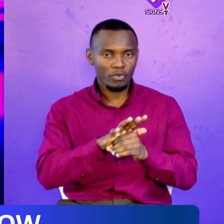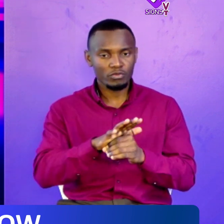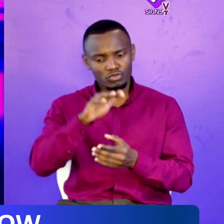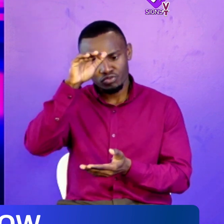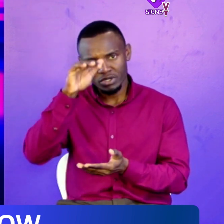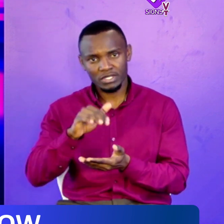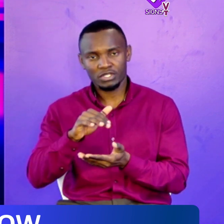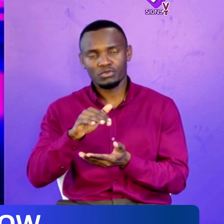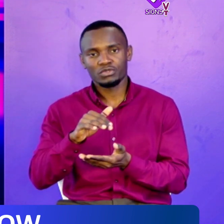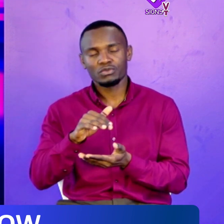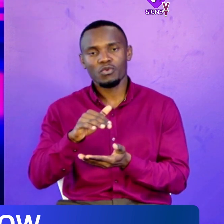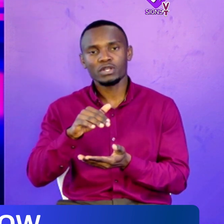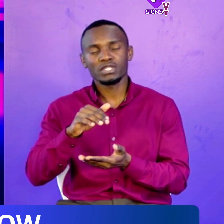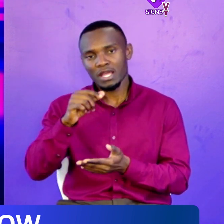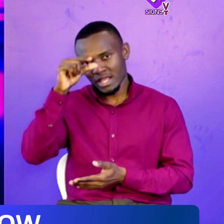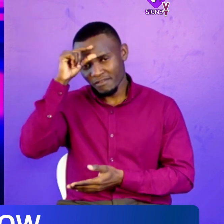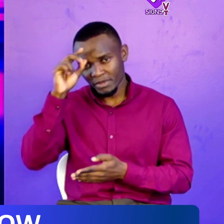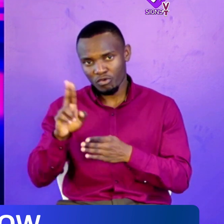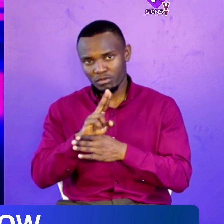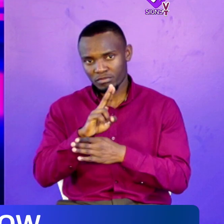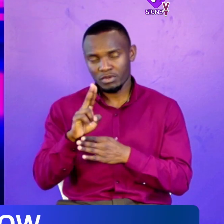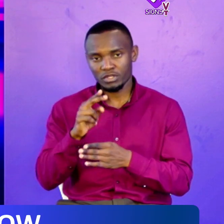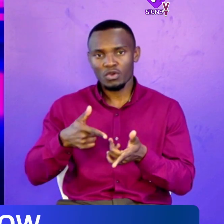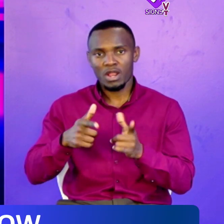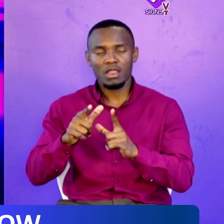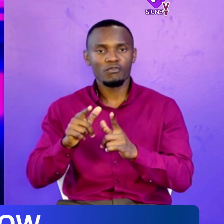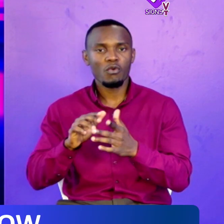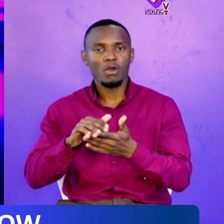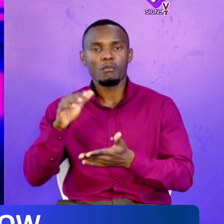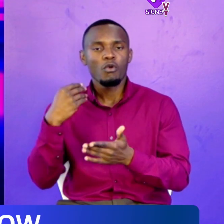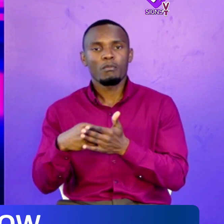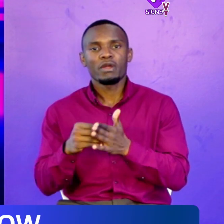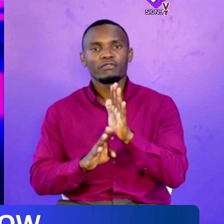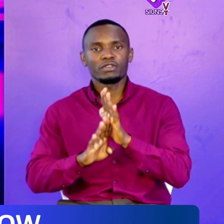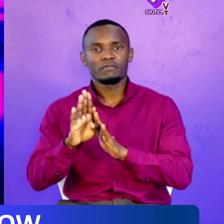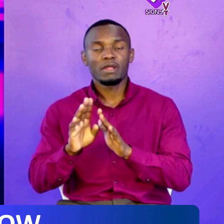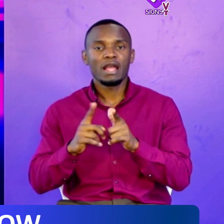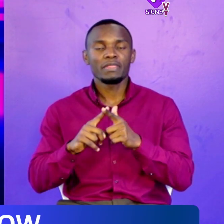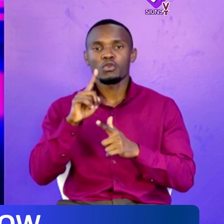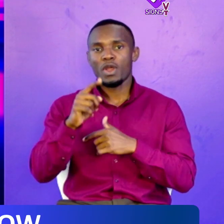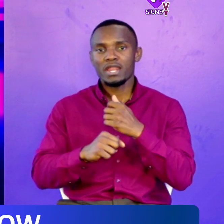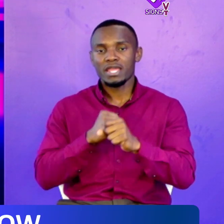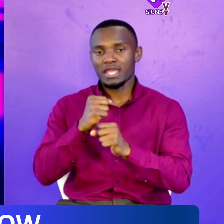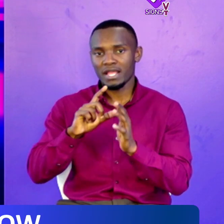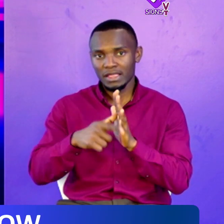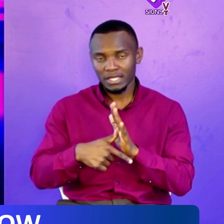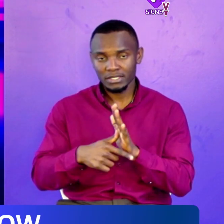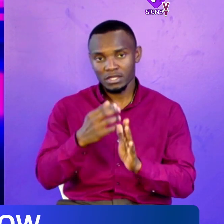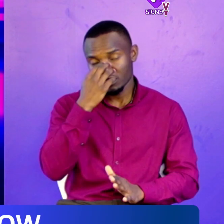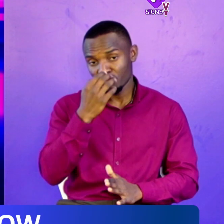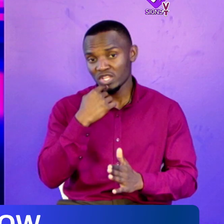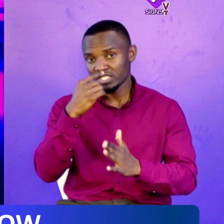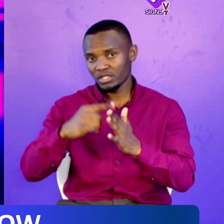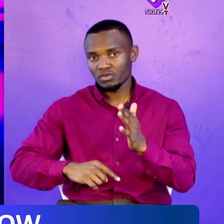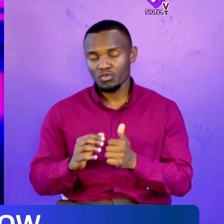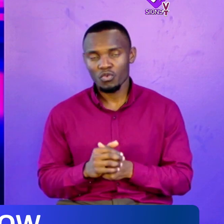for more money for development. And the president would a year later announce further stringent measures to